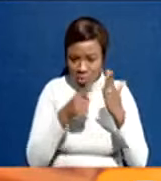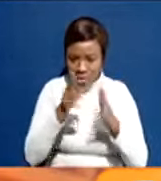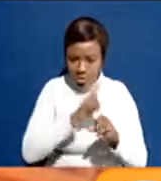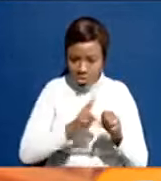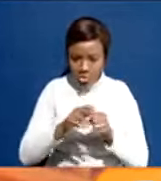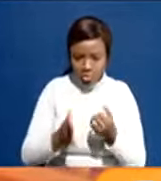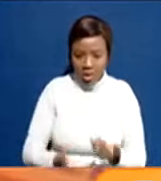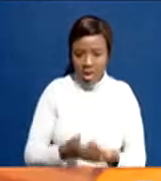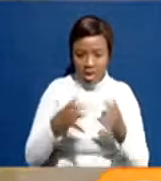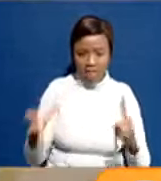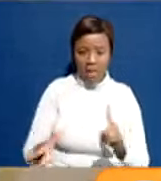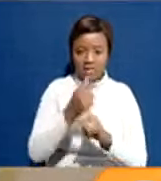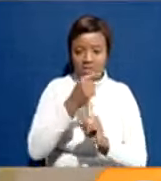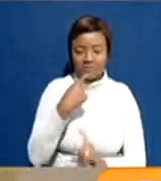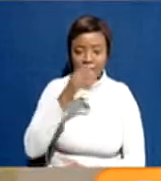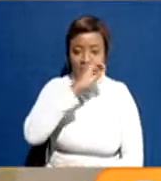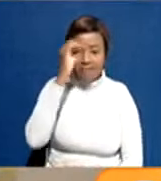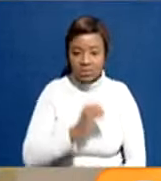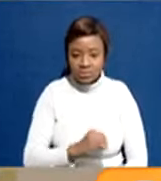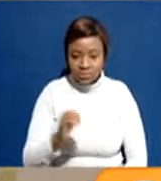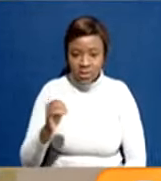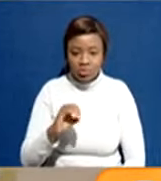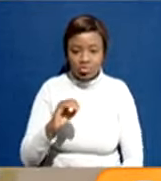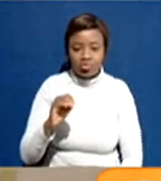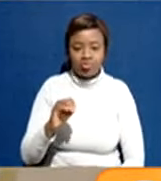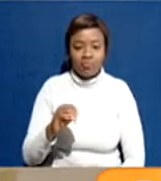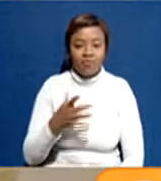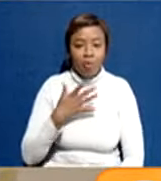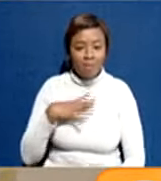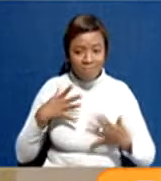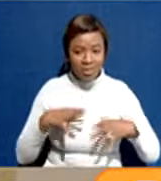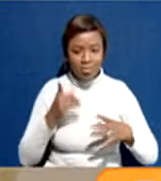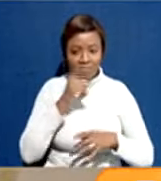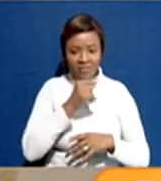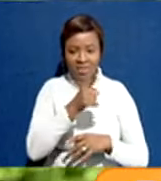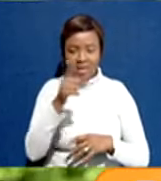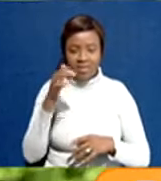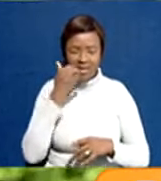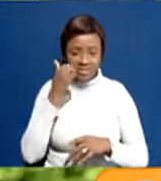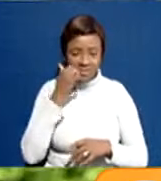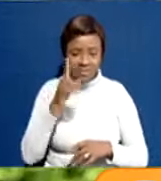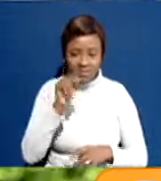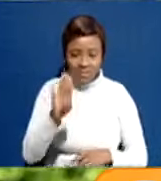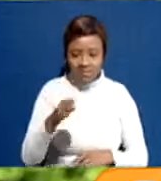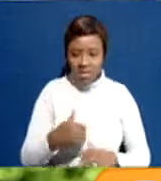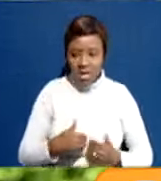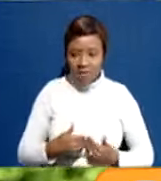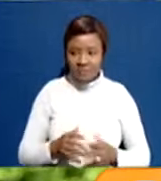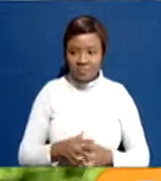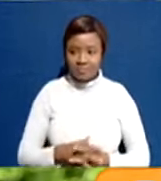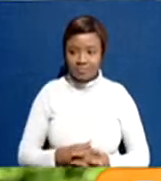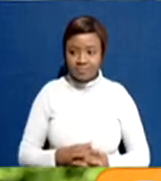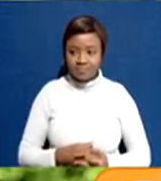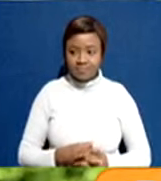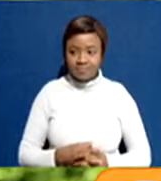towards achieving 100% cure rate for already identified TB patients.